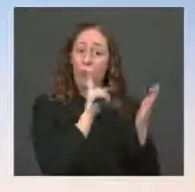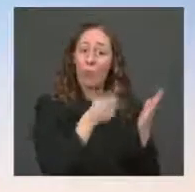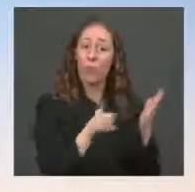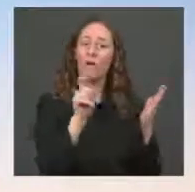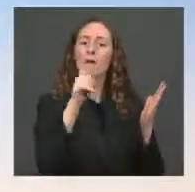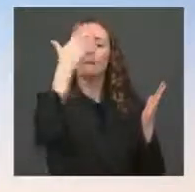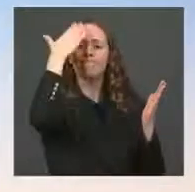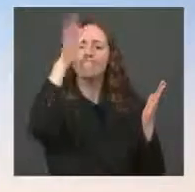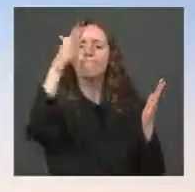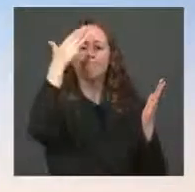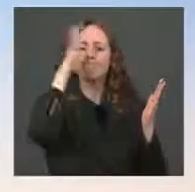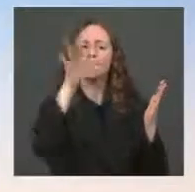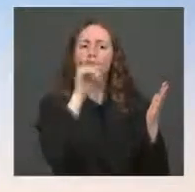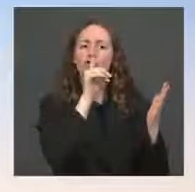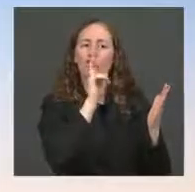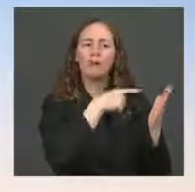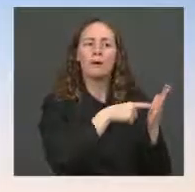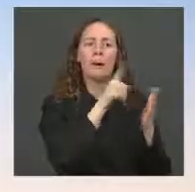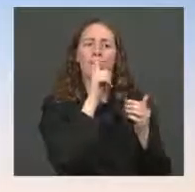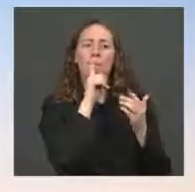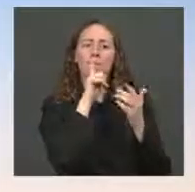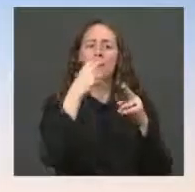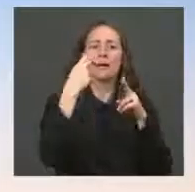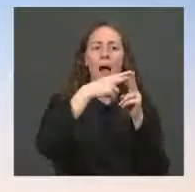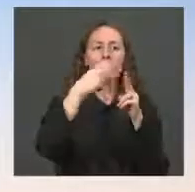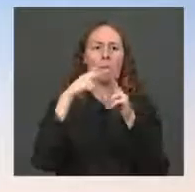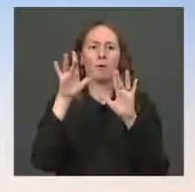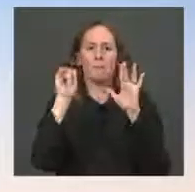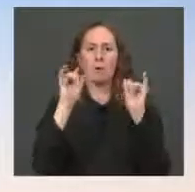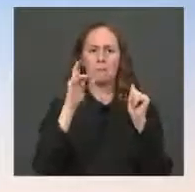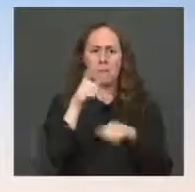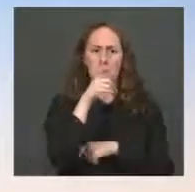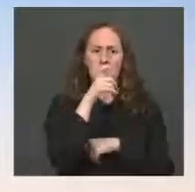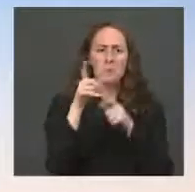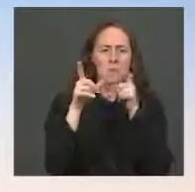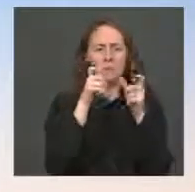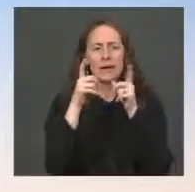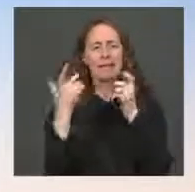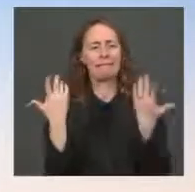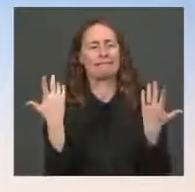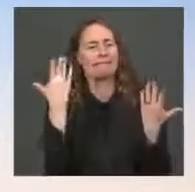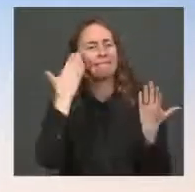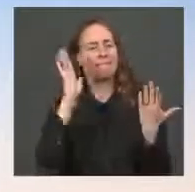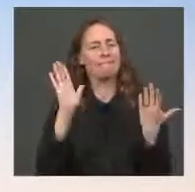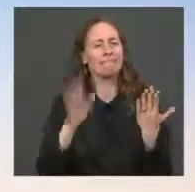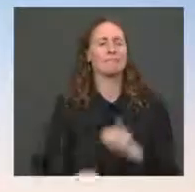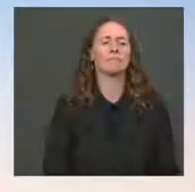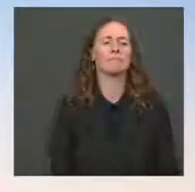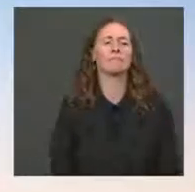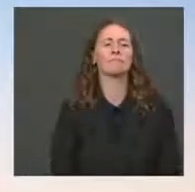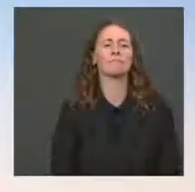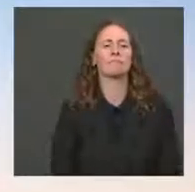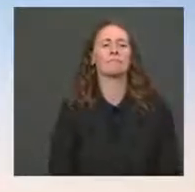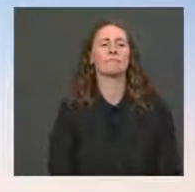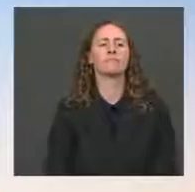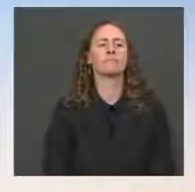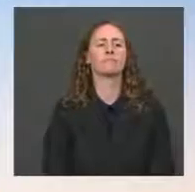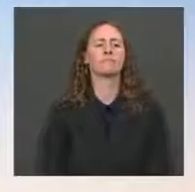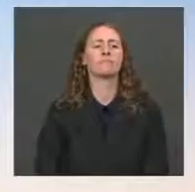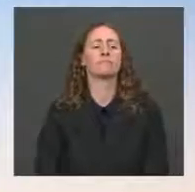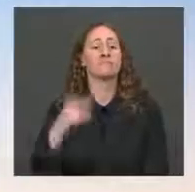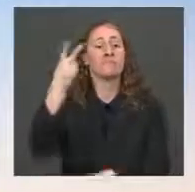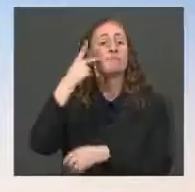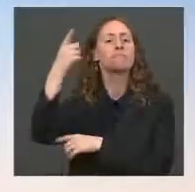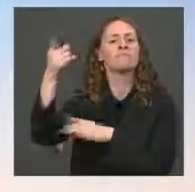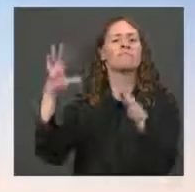Department of Defense, or I should say the Joint Staff spokesperson, put out a statement. If you look at that statement, that is really about what the normal channels of